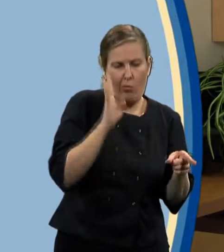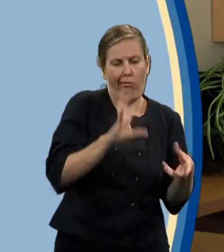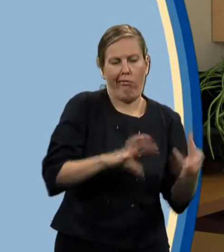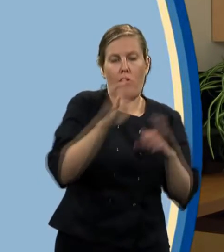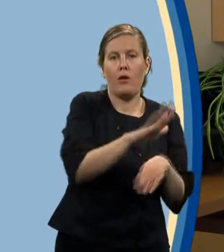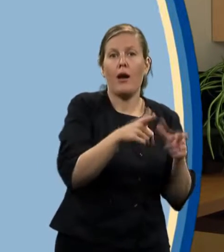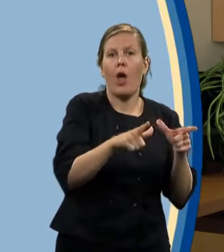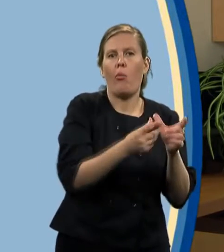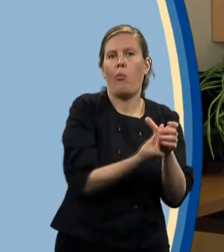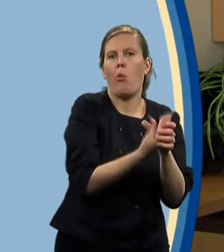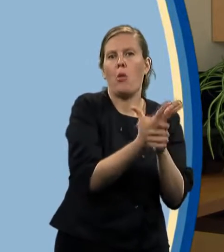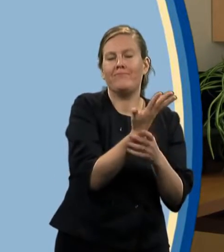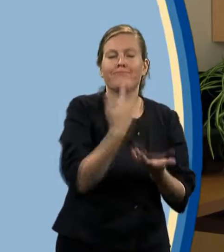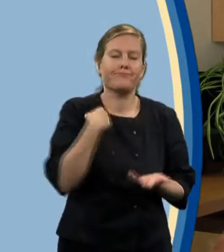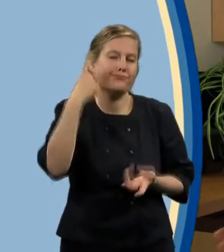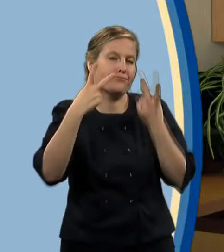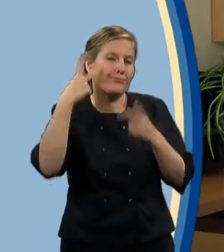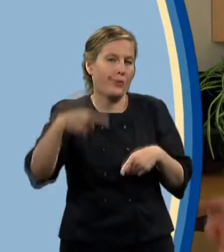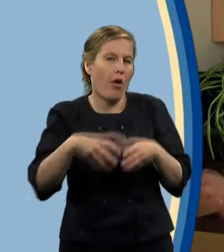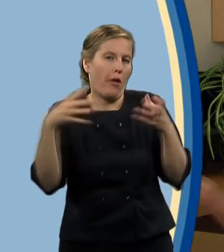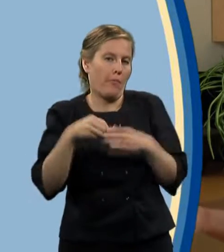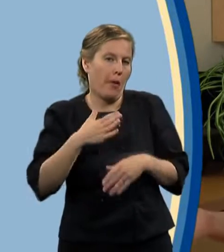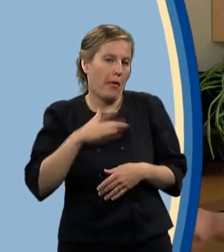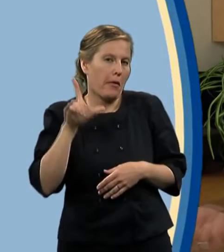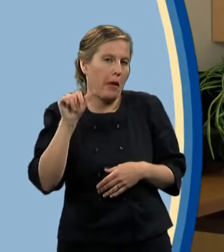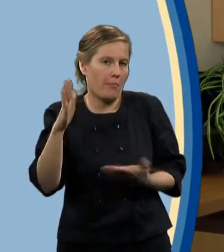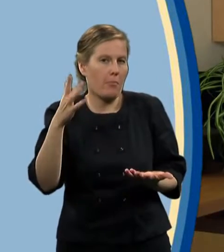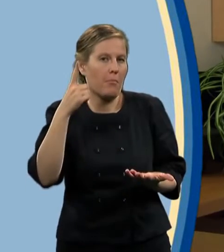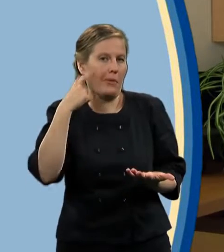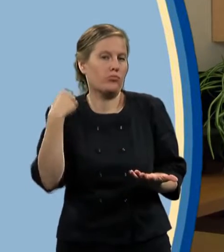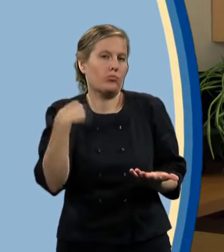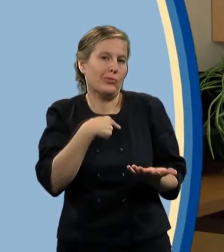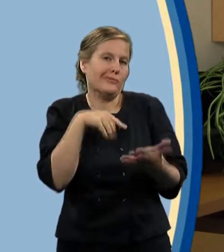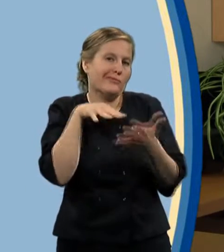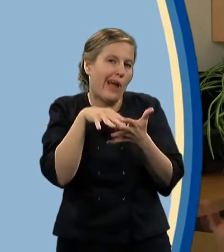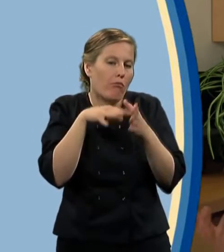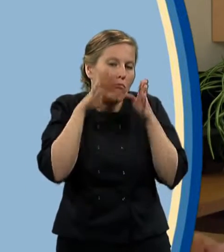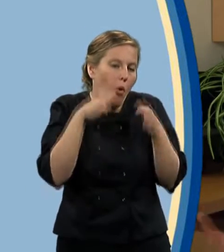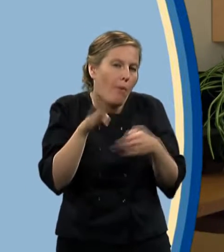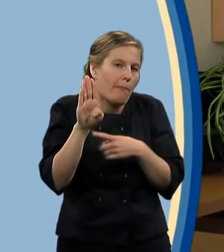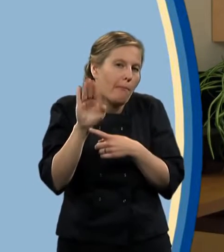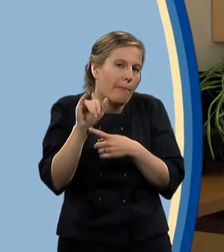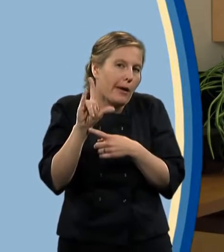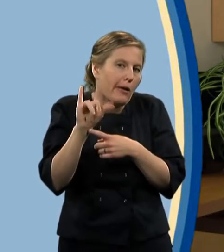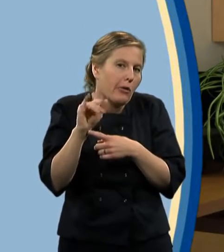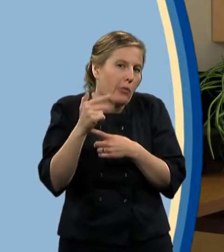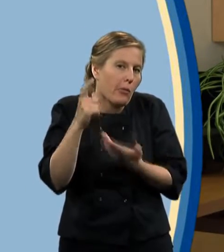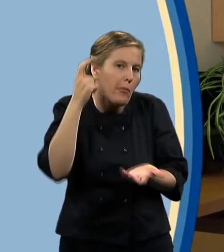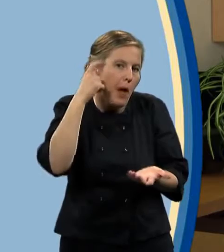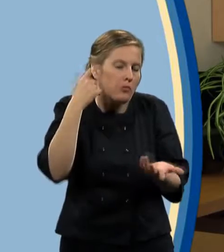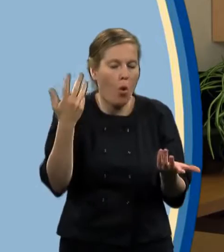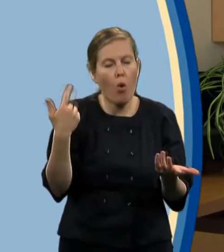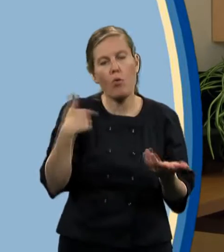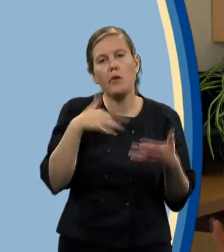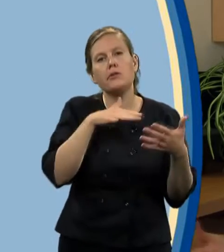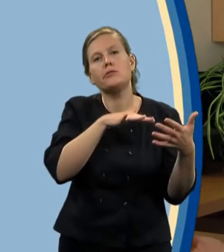somehow detrimental to healthy language growth. And I actually see this a lot in my own laboratory because